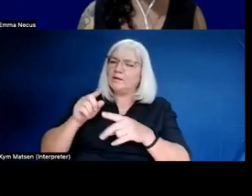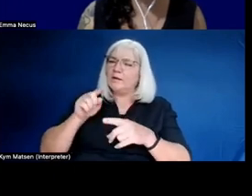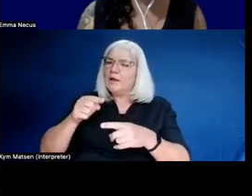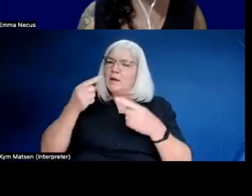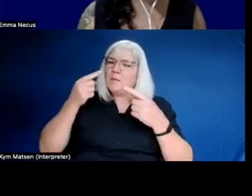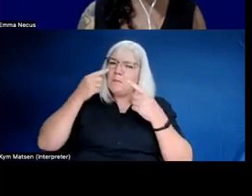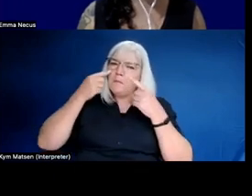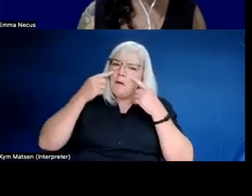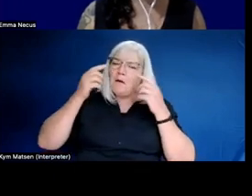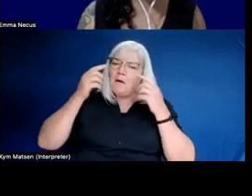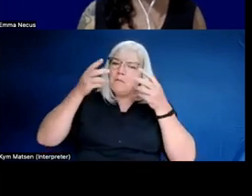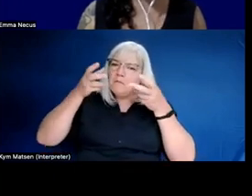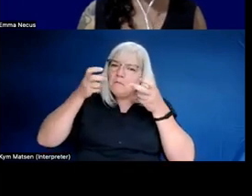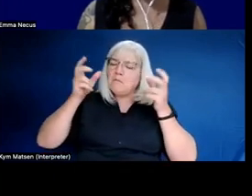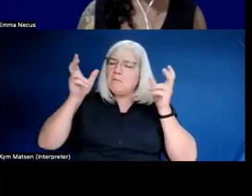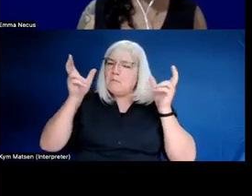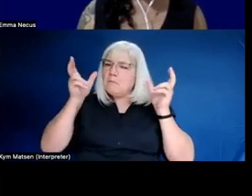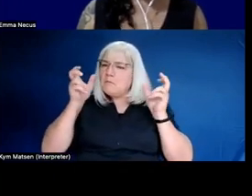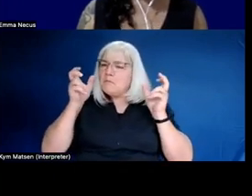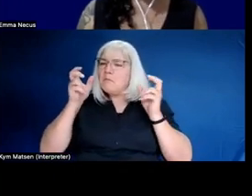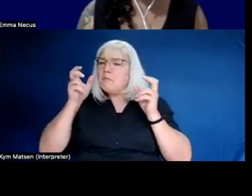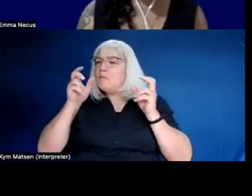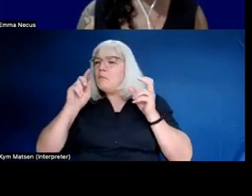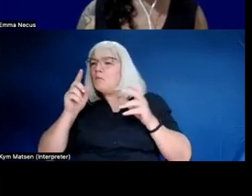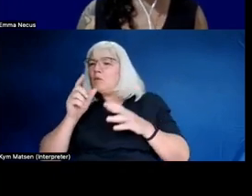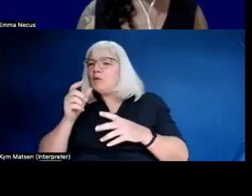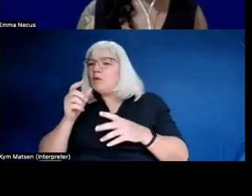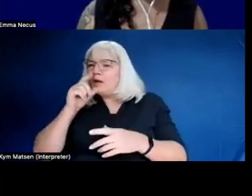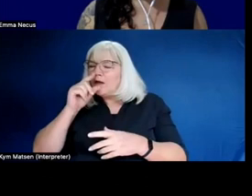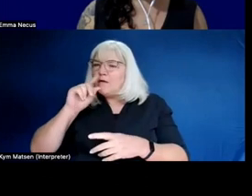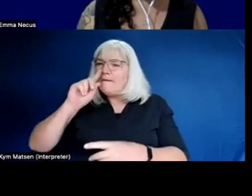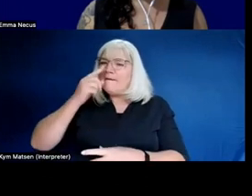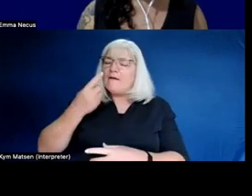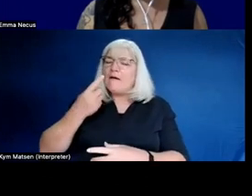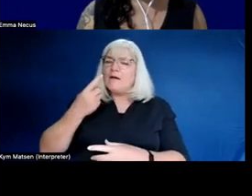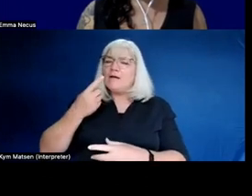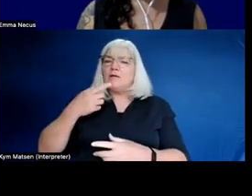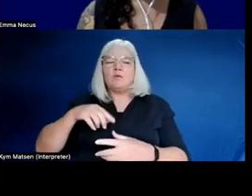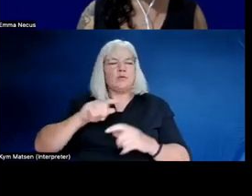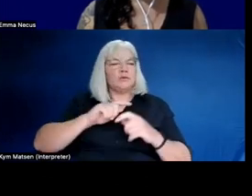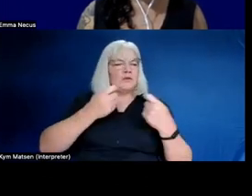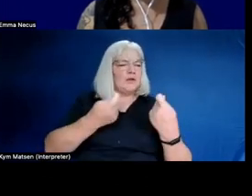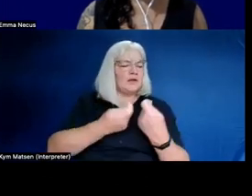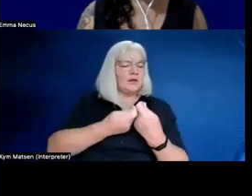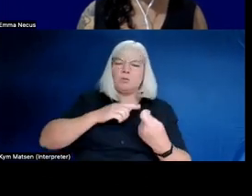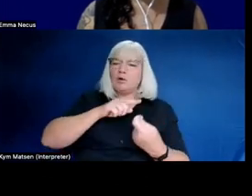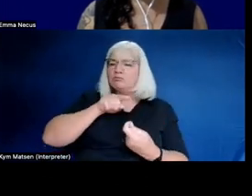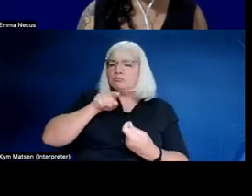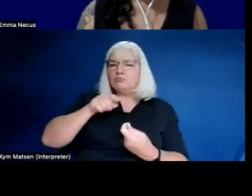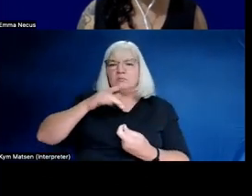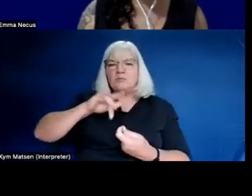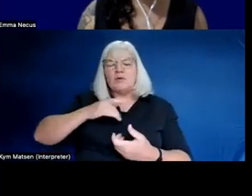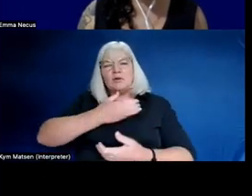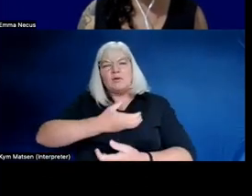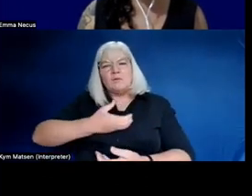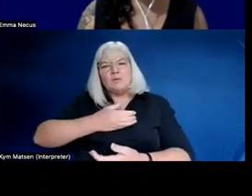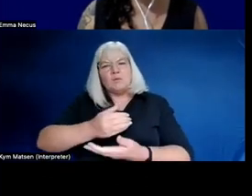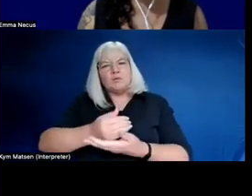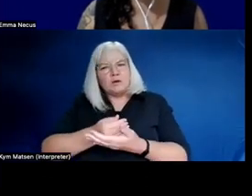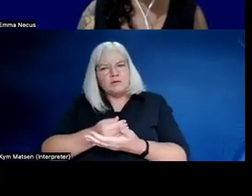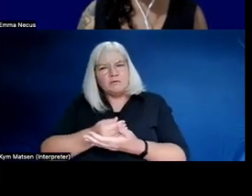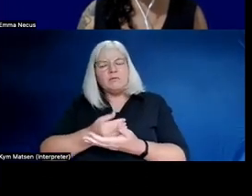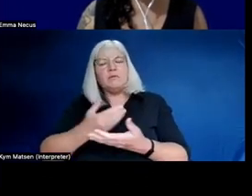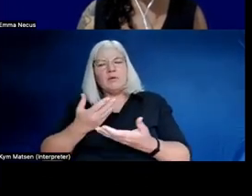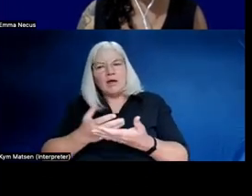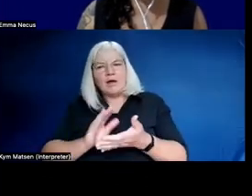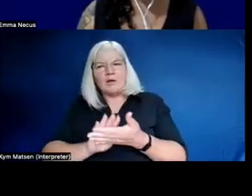able to focus on the mealtime, to feel comfortable and safe. Again, we look at positioning. Mealtimes are not the